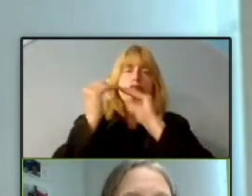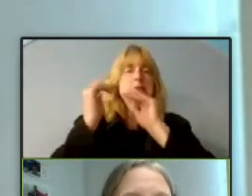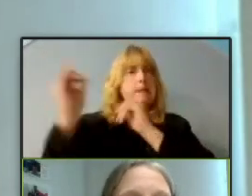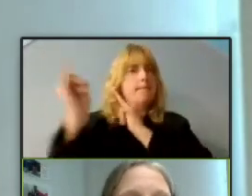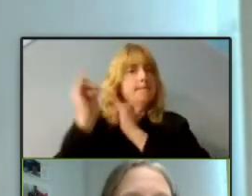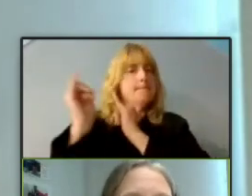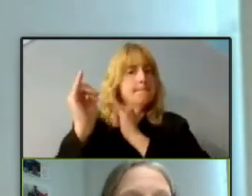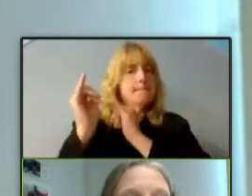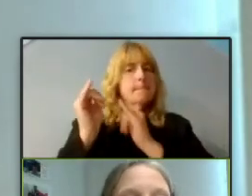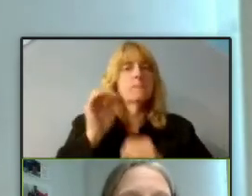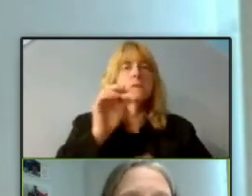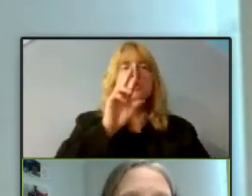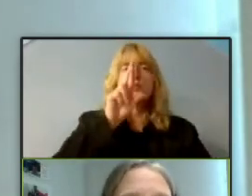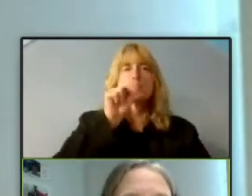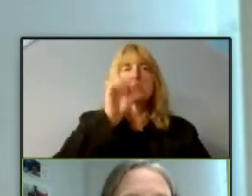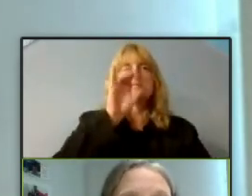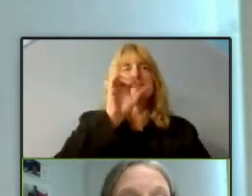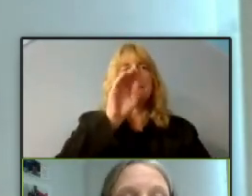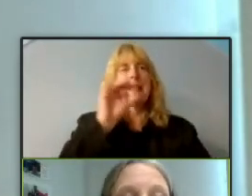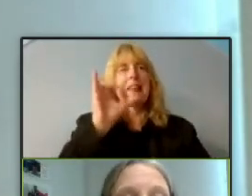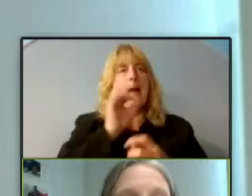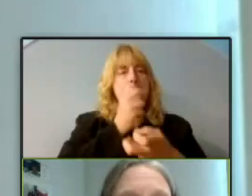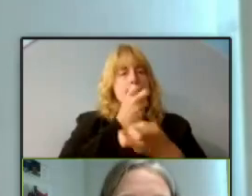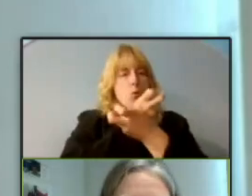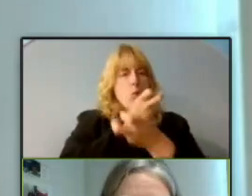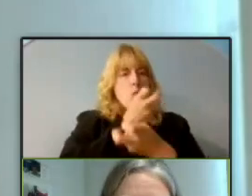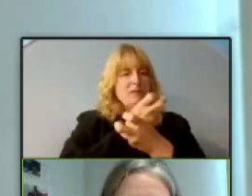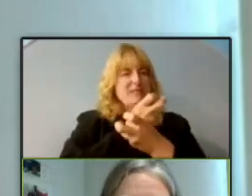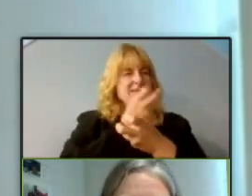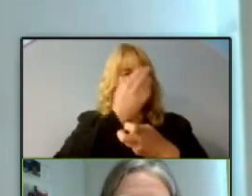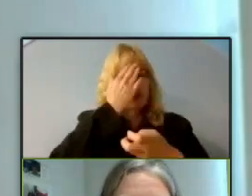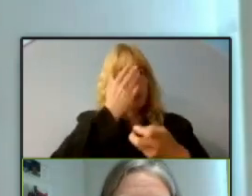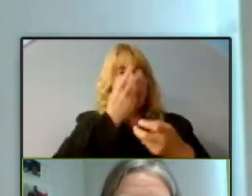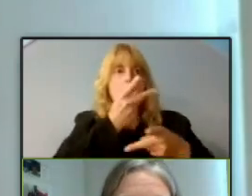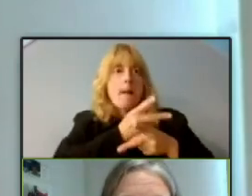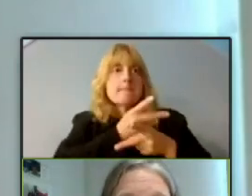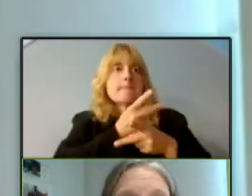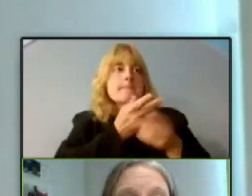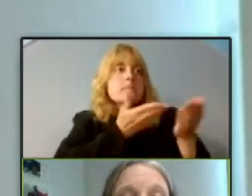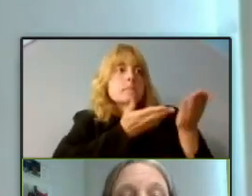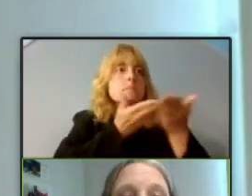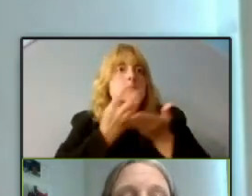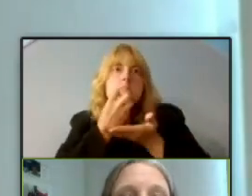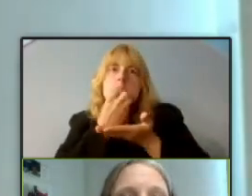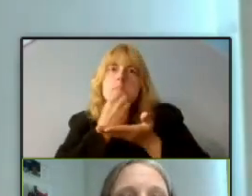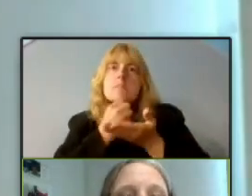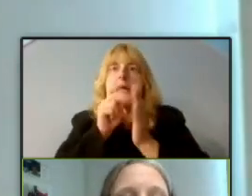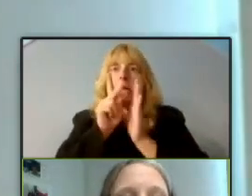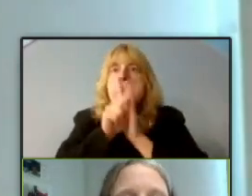Racism is like a poison we carry that we can kill people with, but it